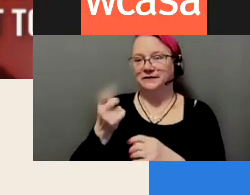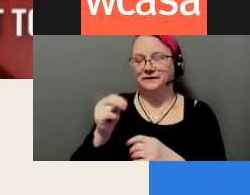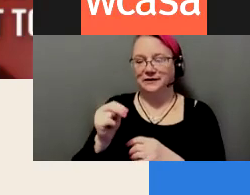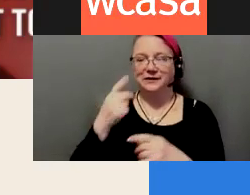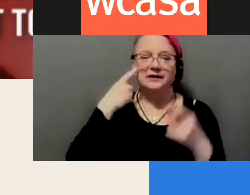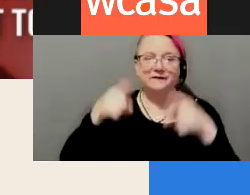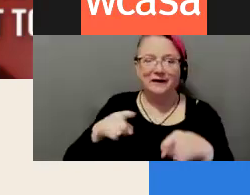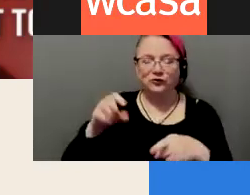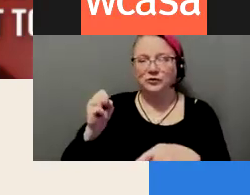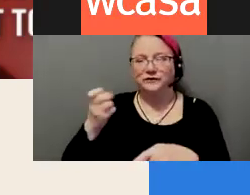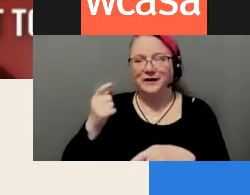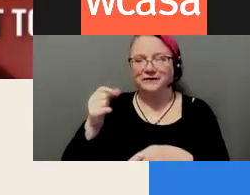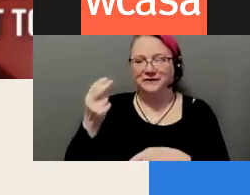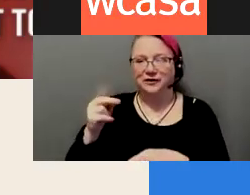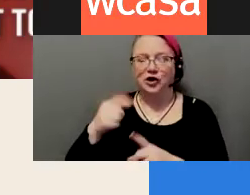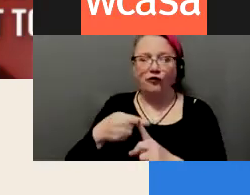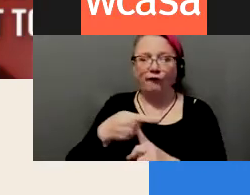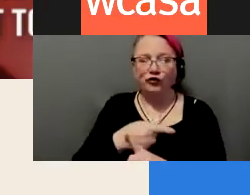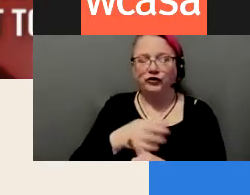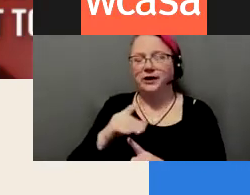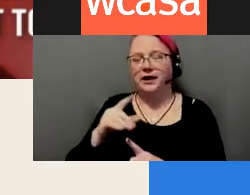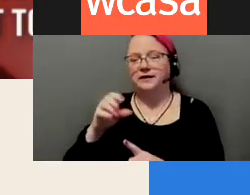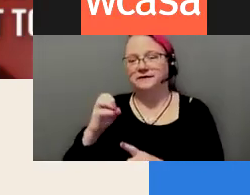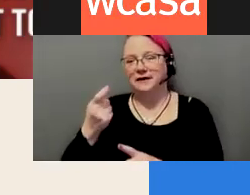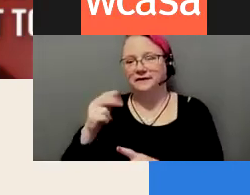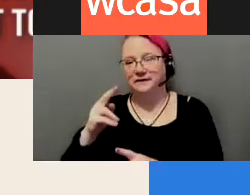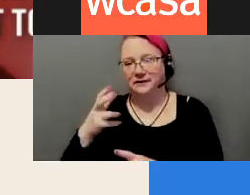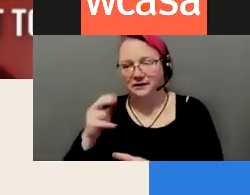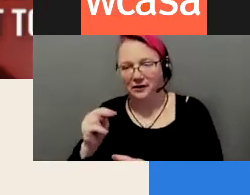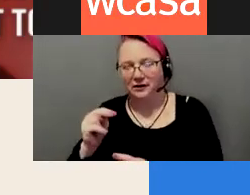sexting diversion and sexting laws are focused on trying to address